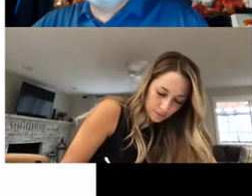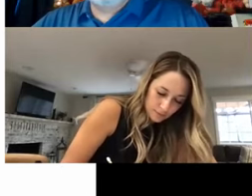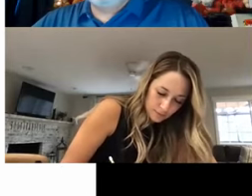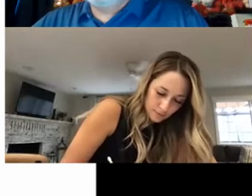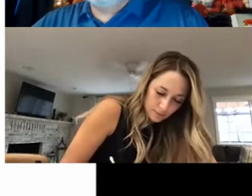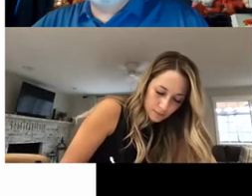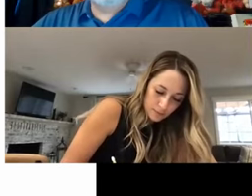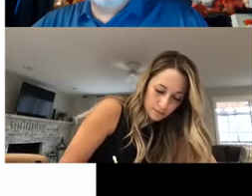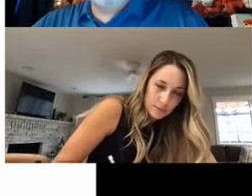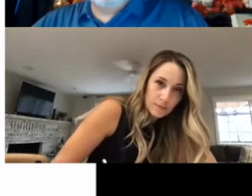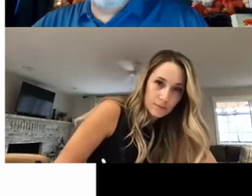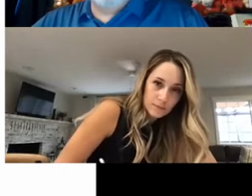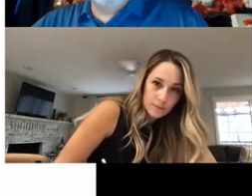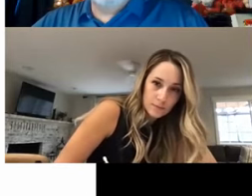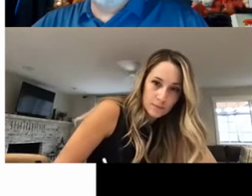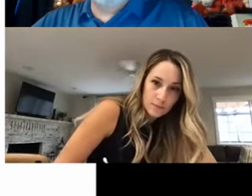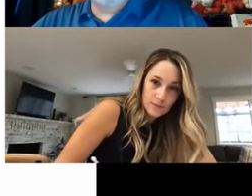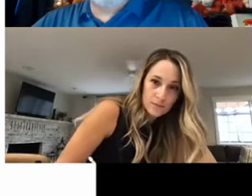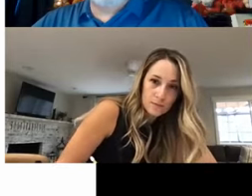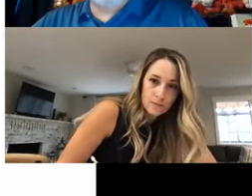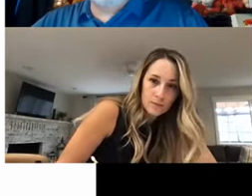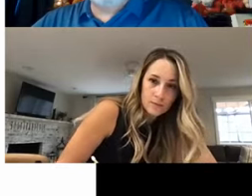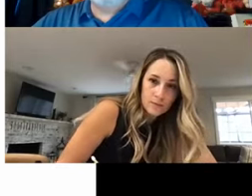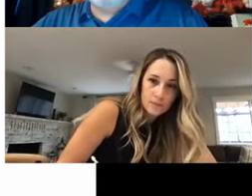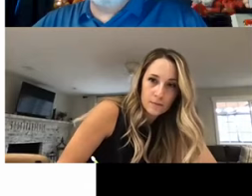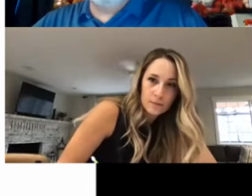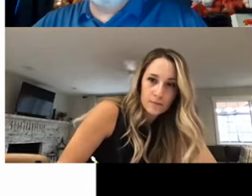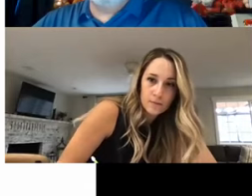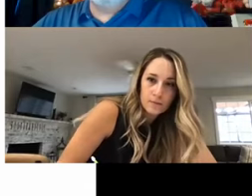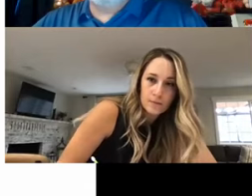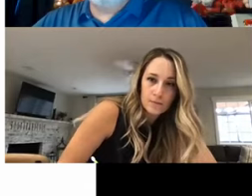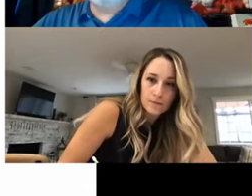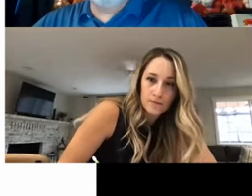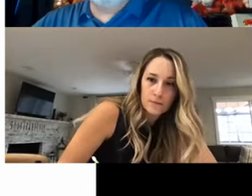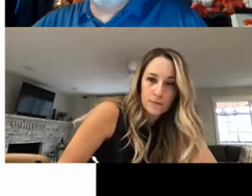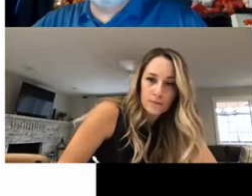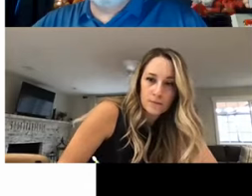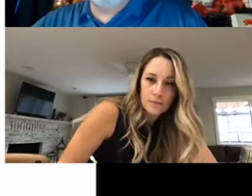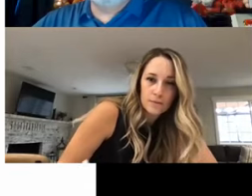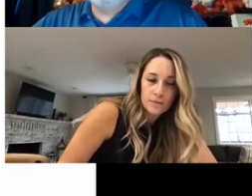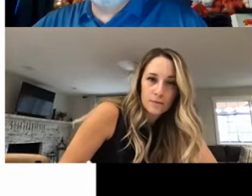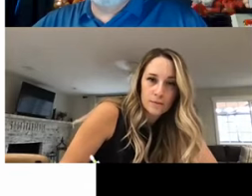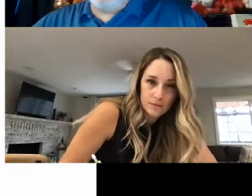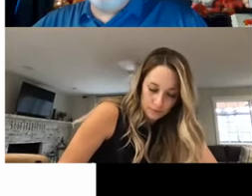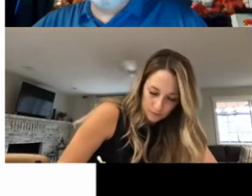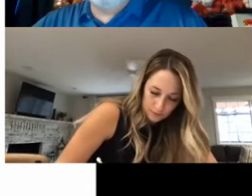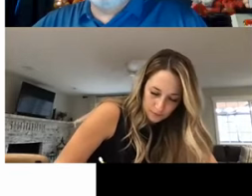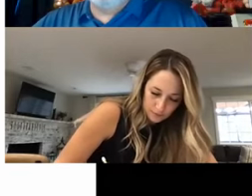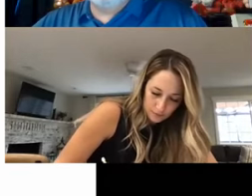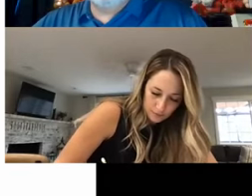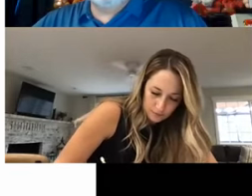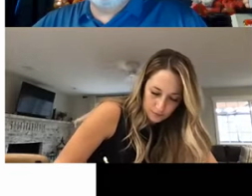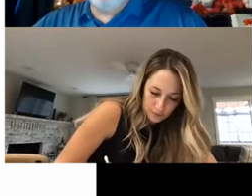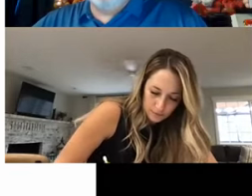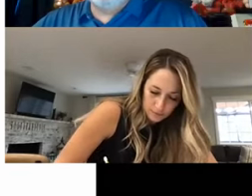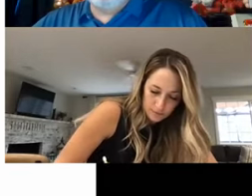hey, Joed, I hope everything is okay. When we talked about hemoglobin, for instance, we talked about it being two subunits, two alpha